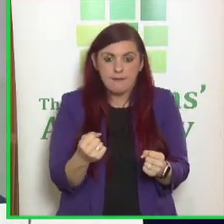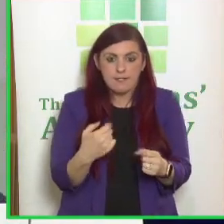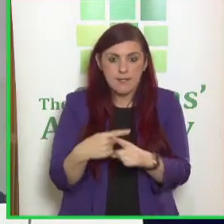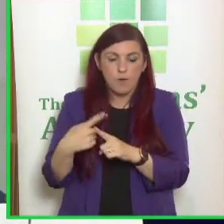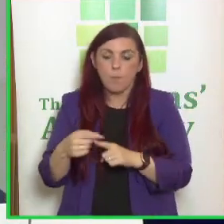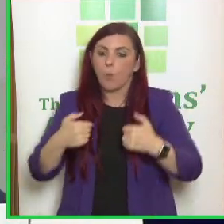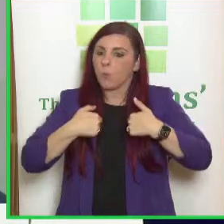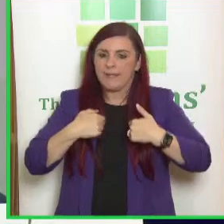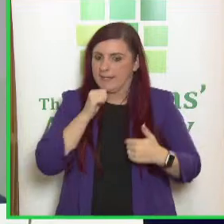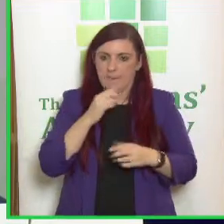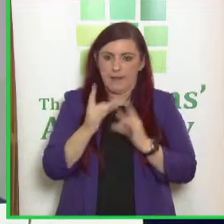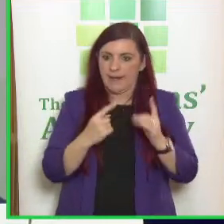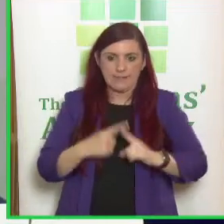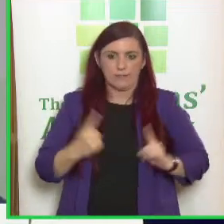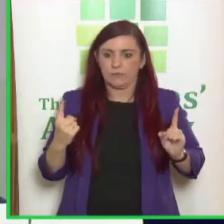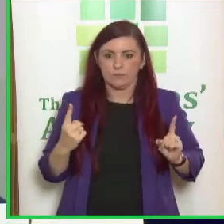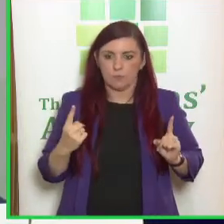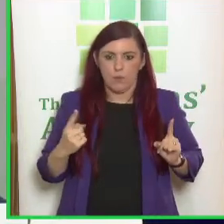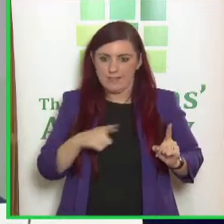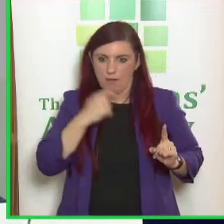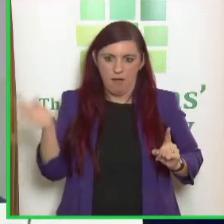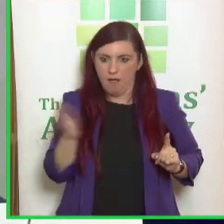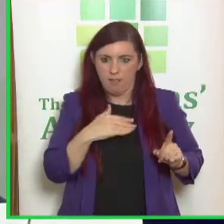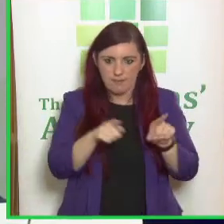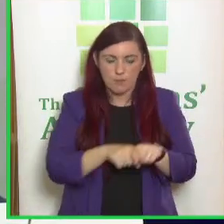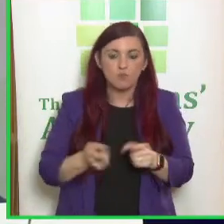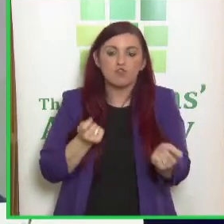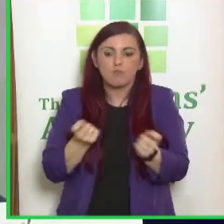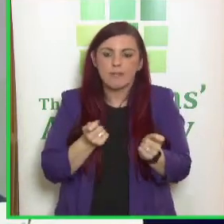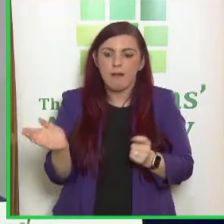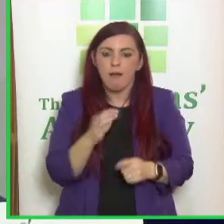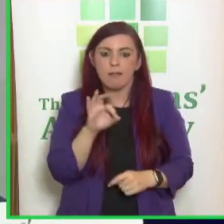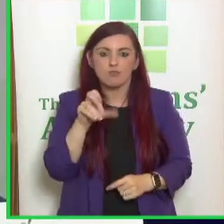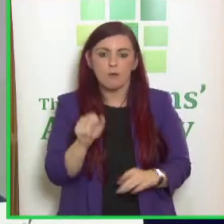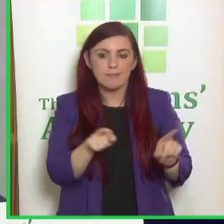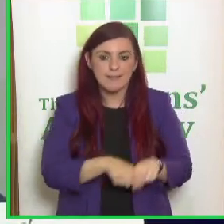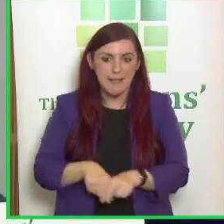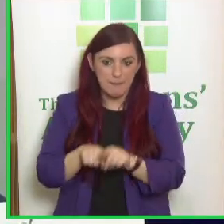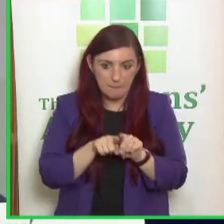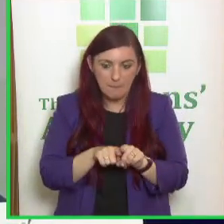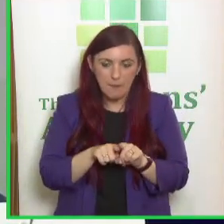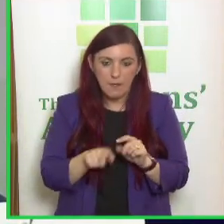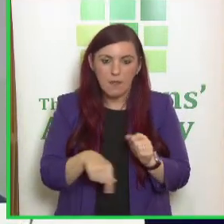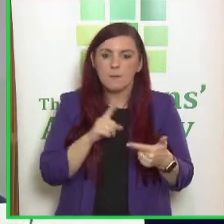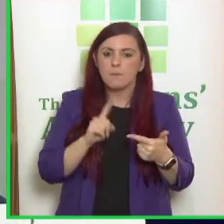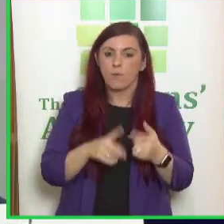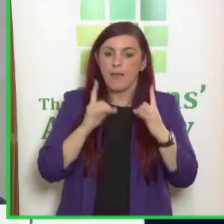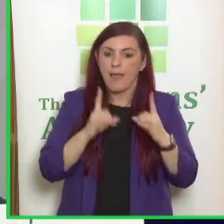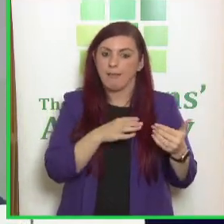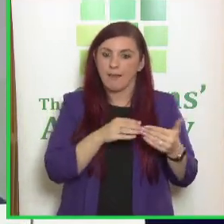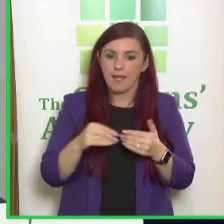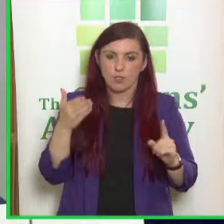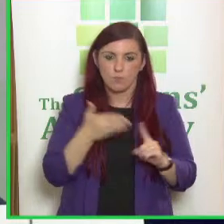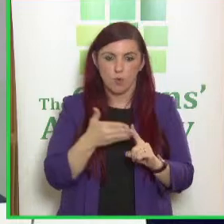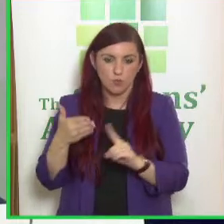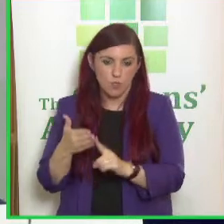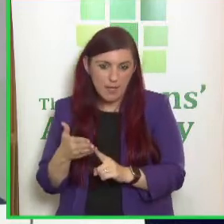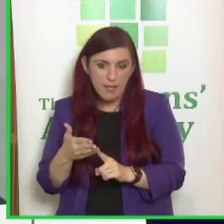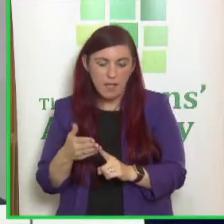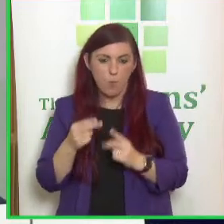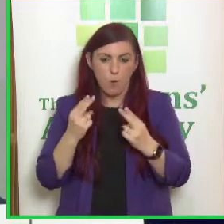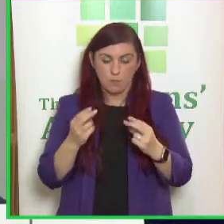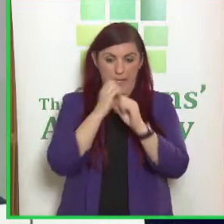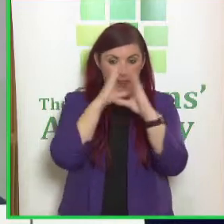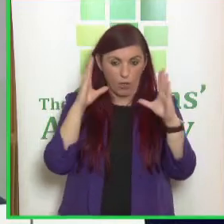make any distinction. Secondly, just again briefly on the health-led approach, I don't want to leave this maybe a bit ambiguous. I want to be very